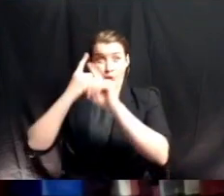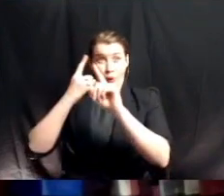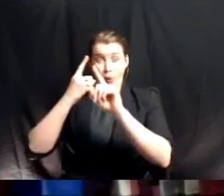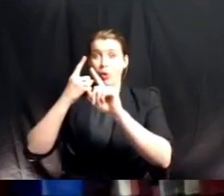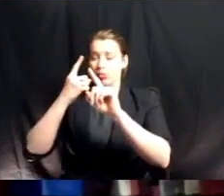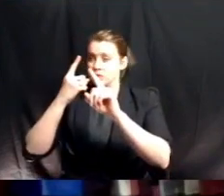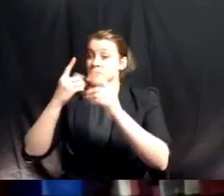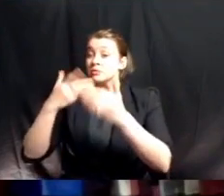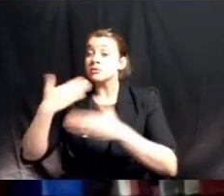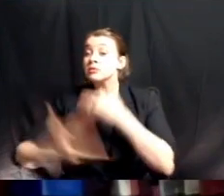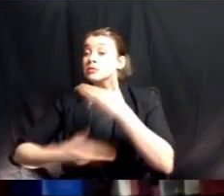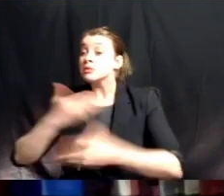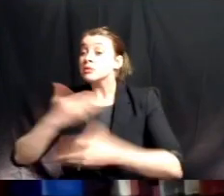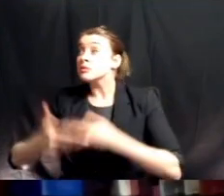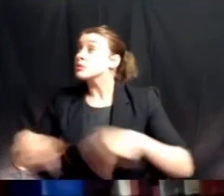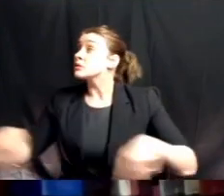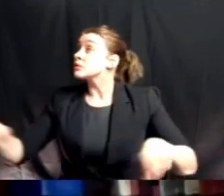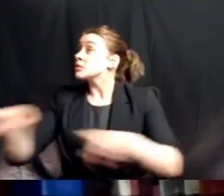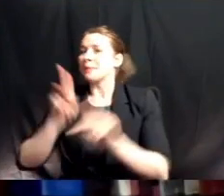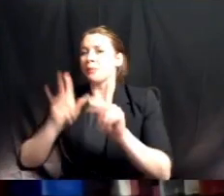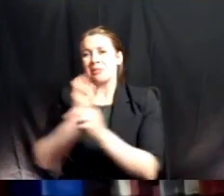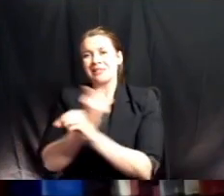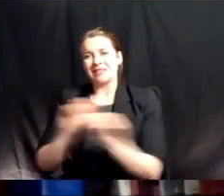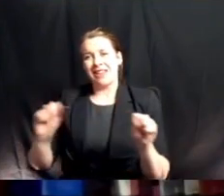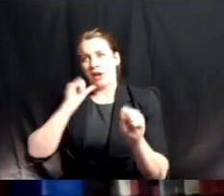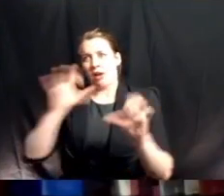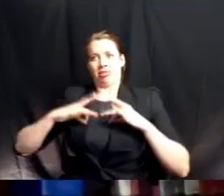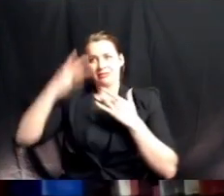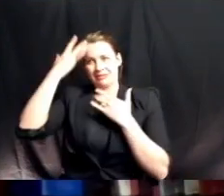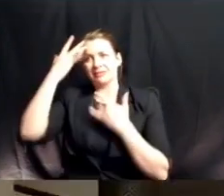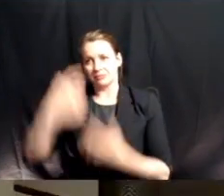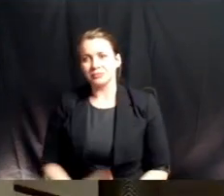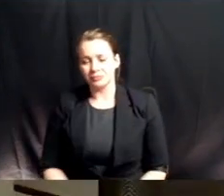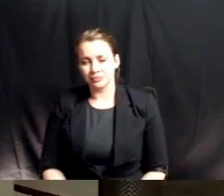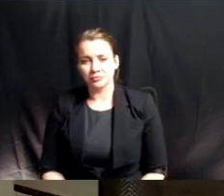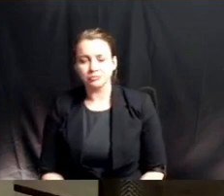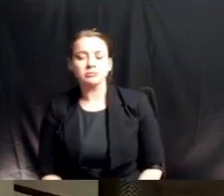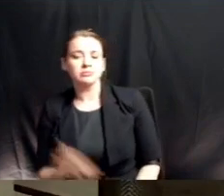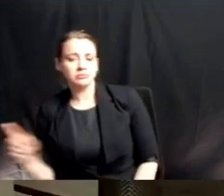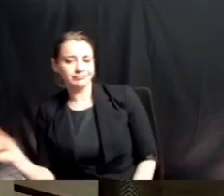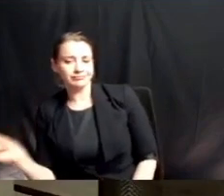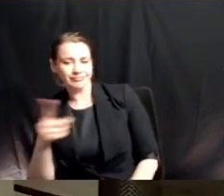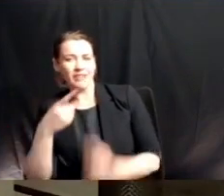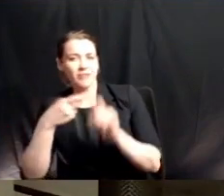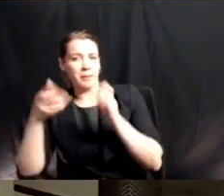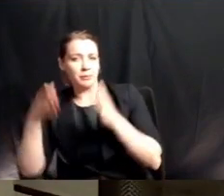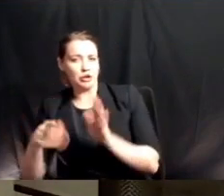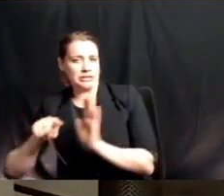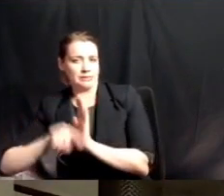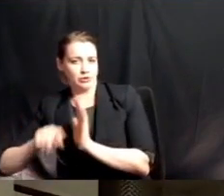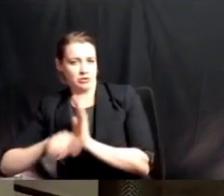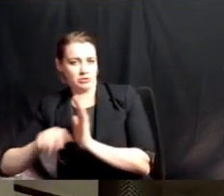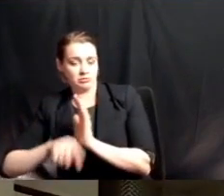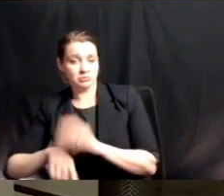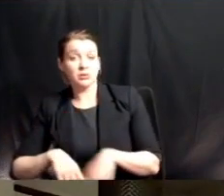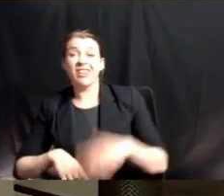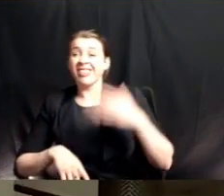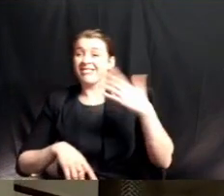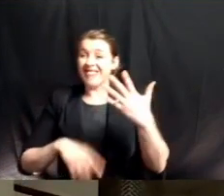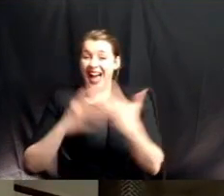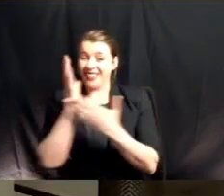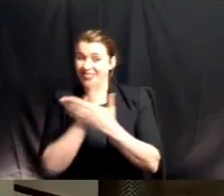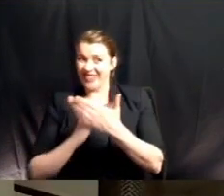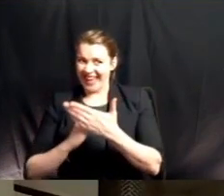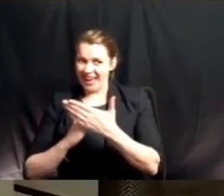safe from the virus. This is from Tessa in Springfield. The 5-phase Restore Illinois program does not say when